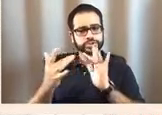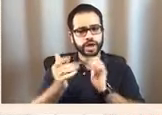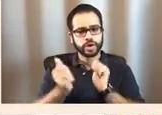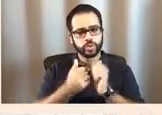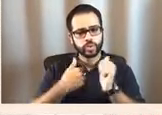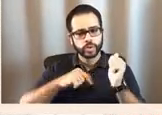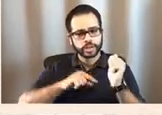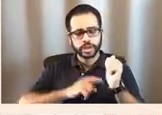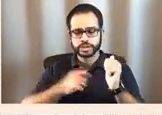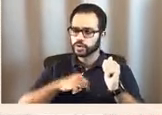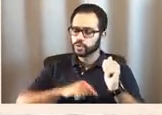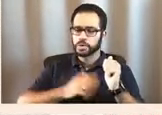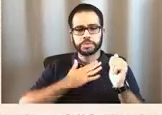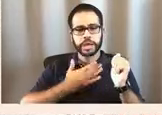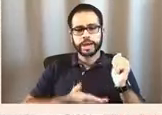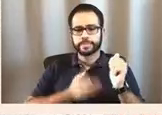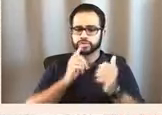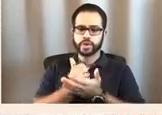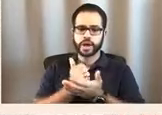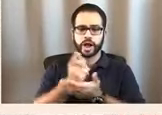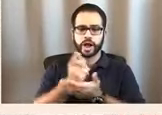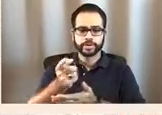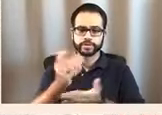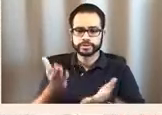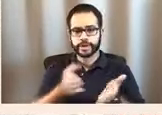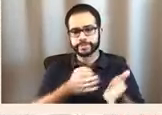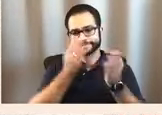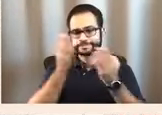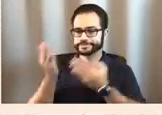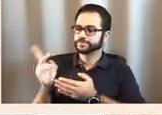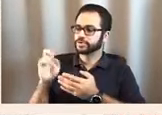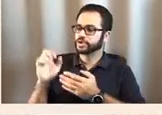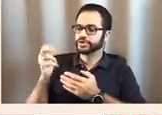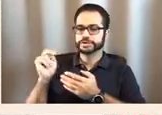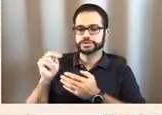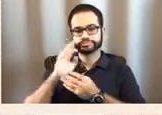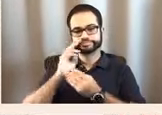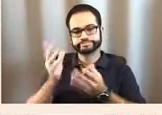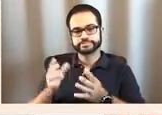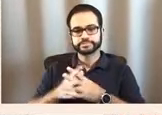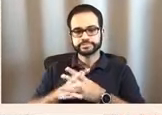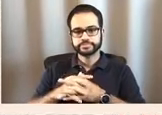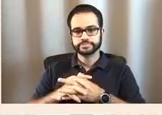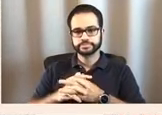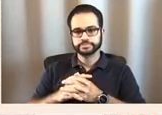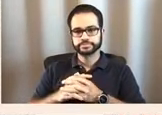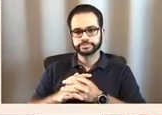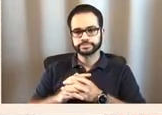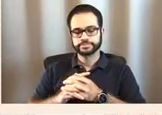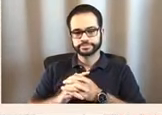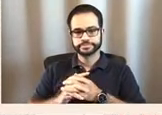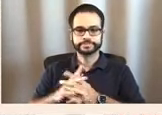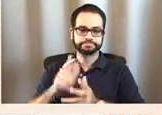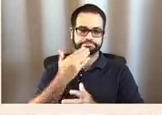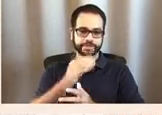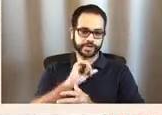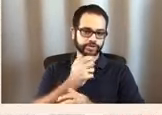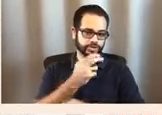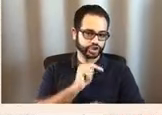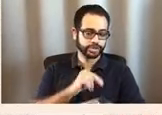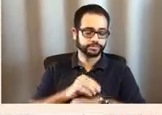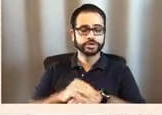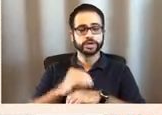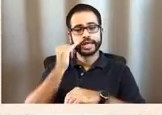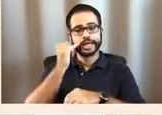be glad to help you. And now Kirsten's going to share some information. Thank you, Jan. If you're interested in